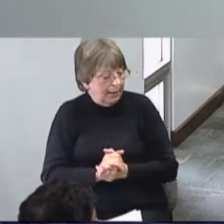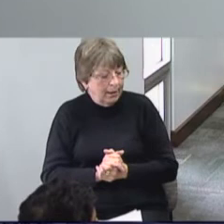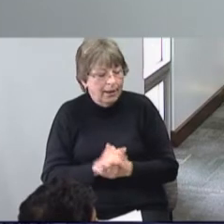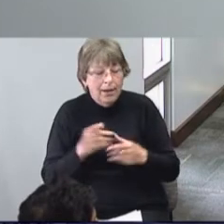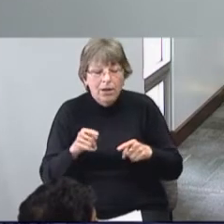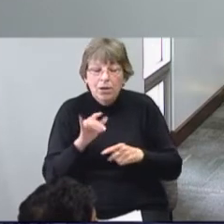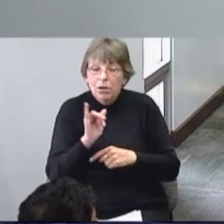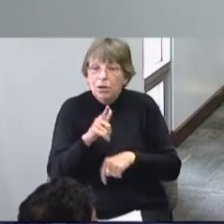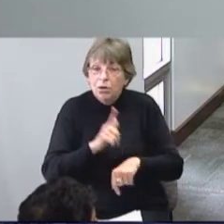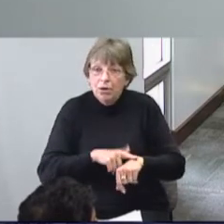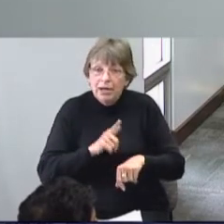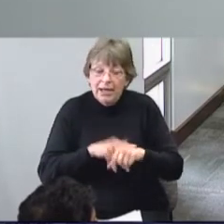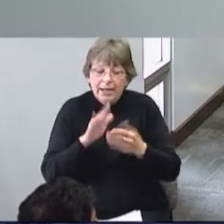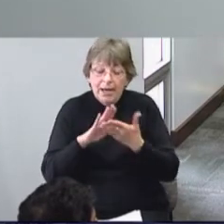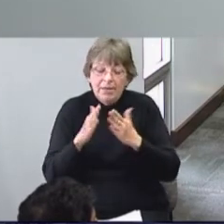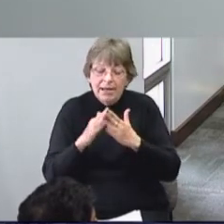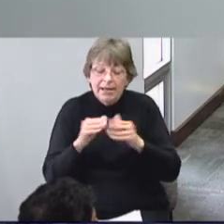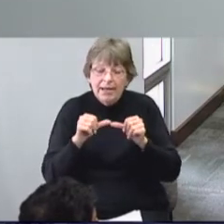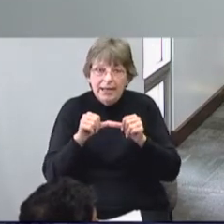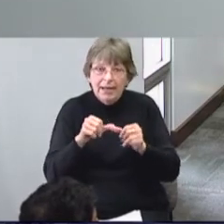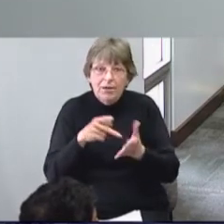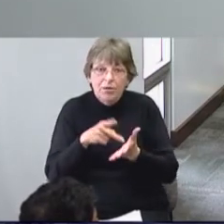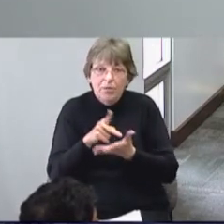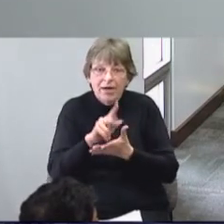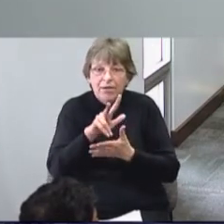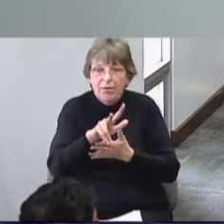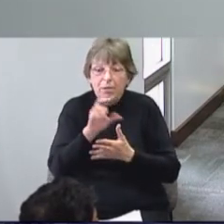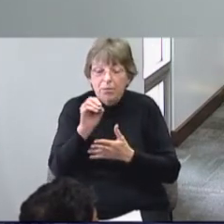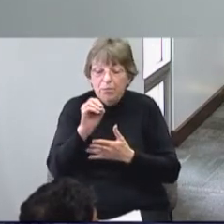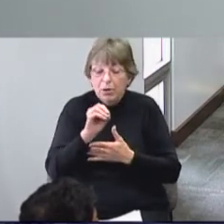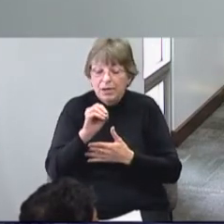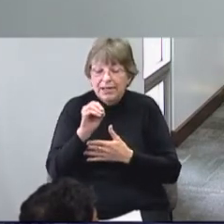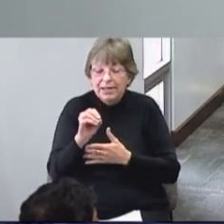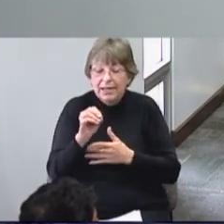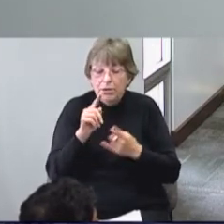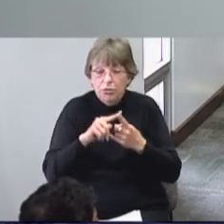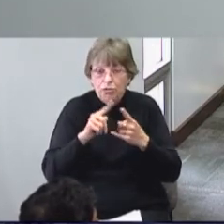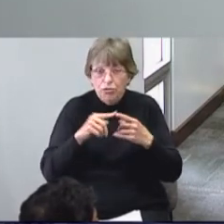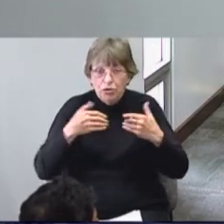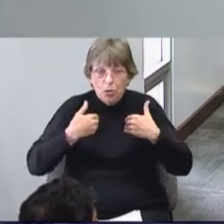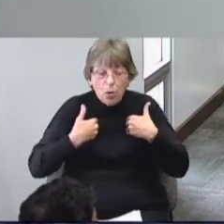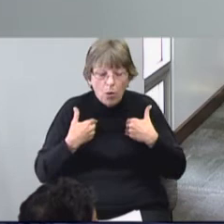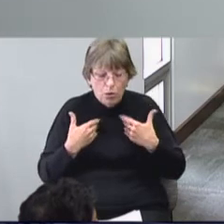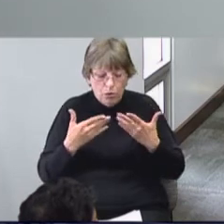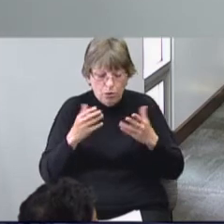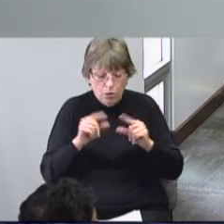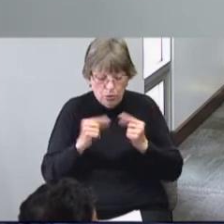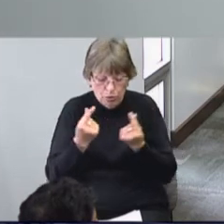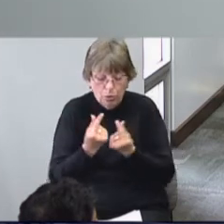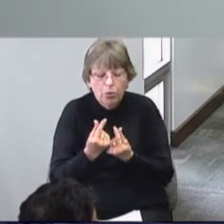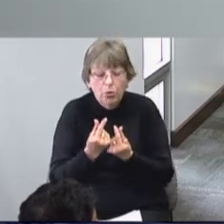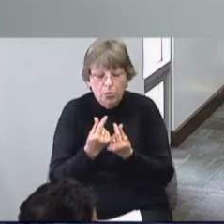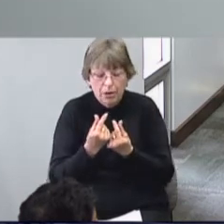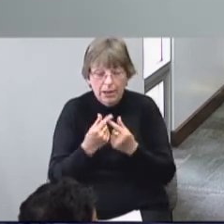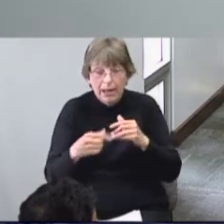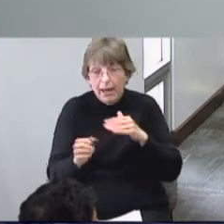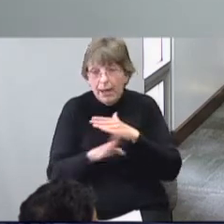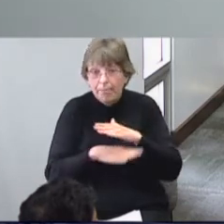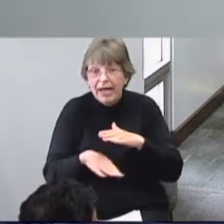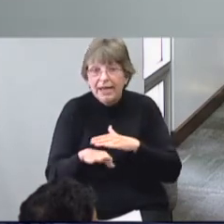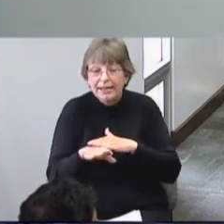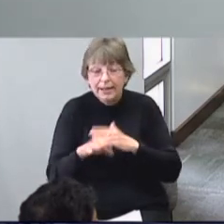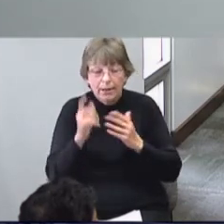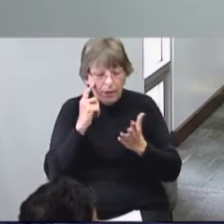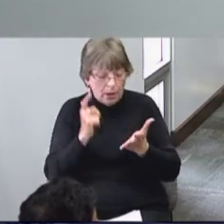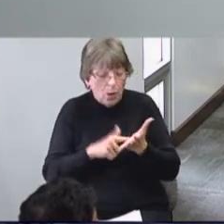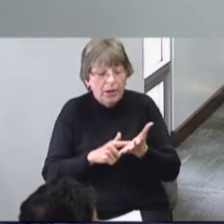During this time, the city continued to pay the 3% to the ownership group, and essentially we